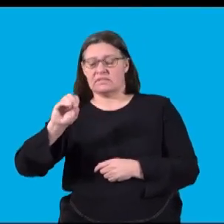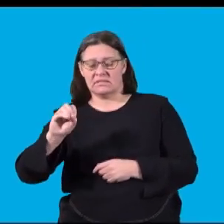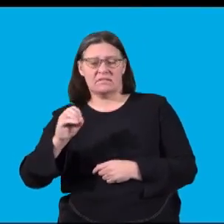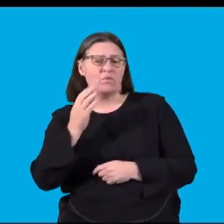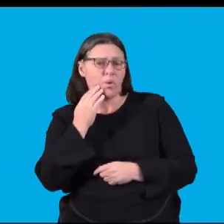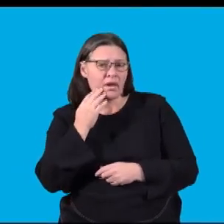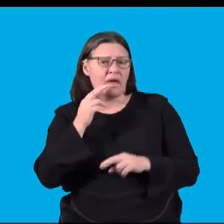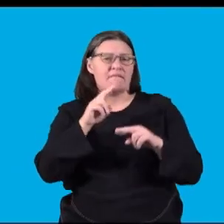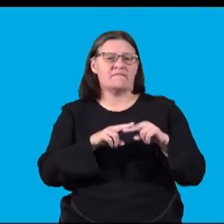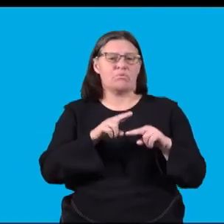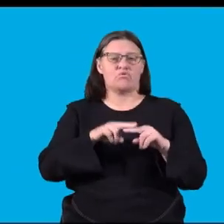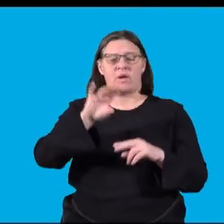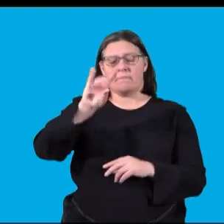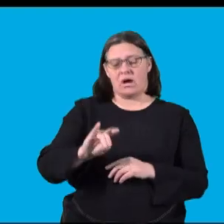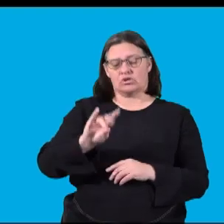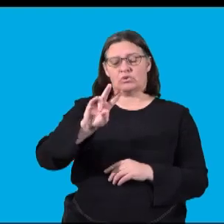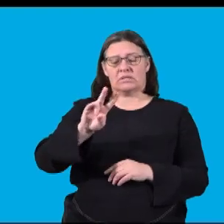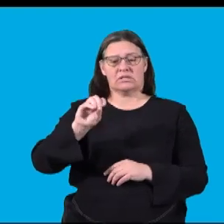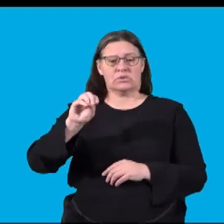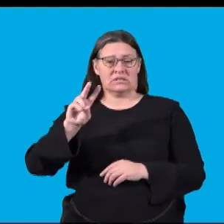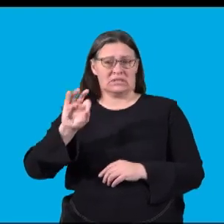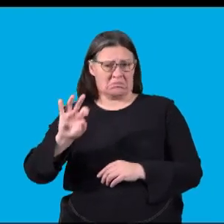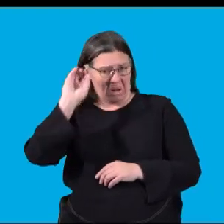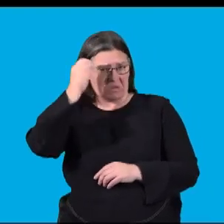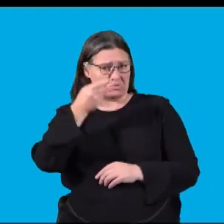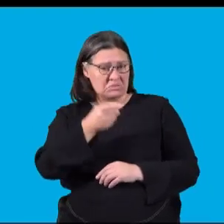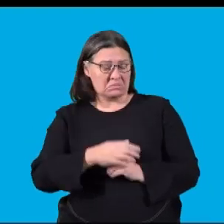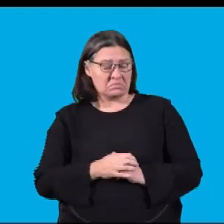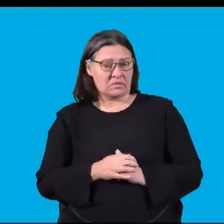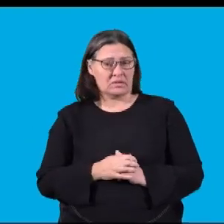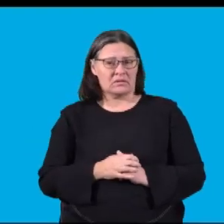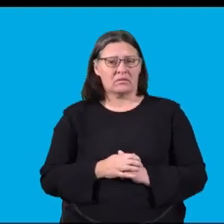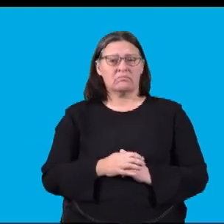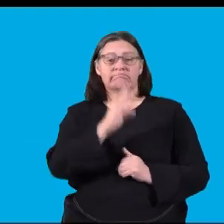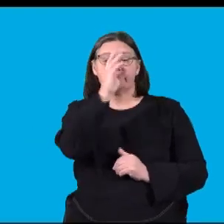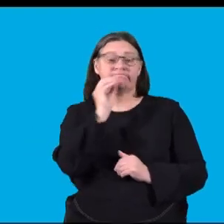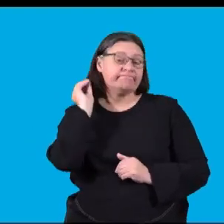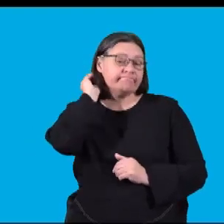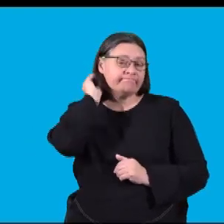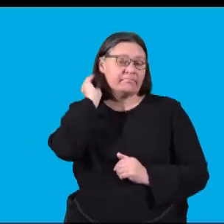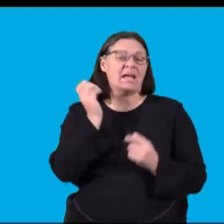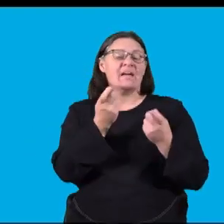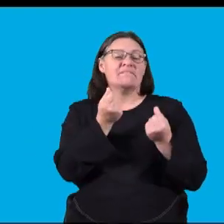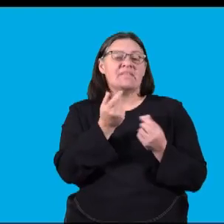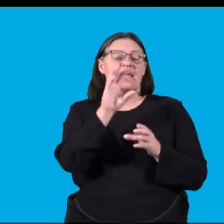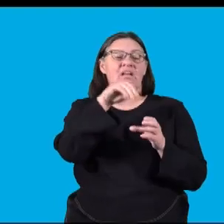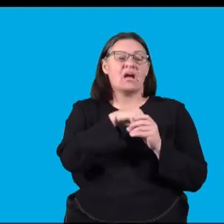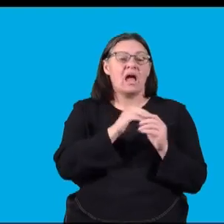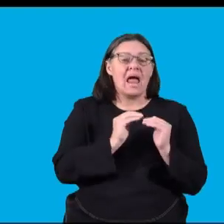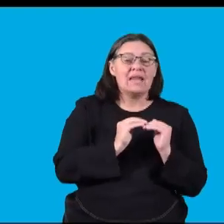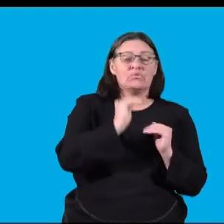47,150 for February and March. Very interesting, this one. All right. Note, fee